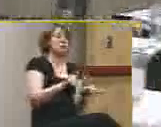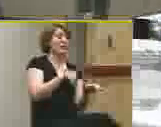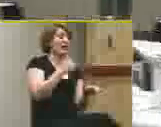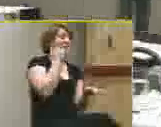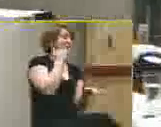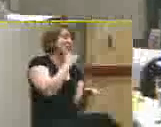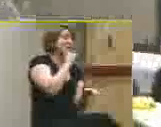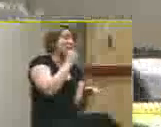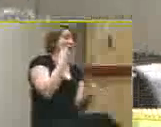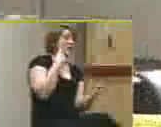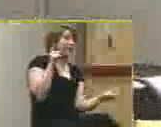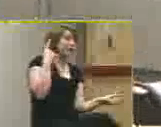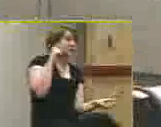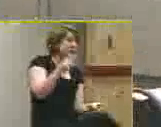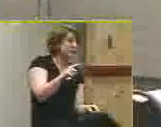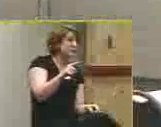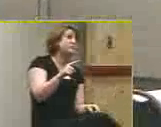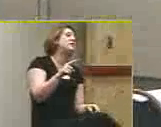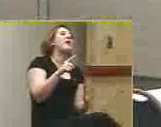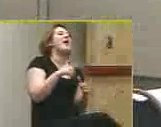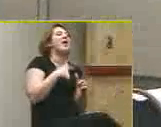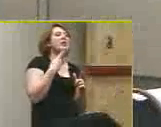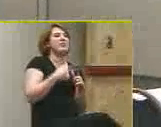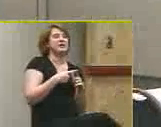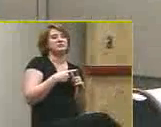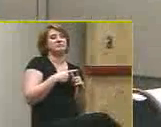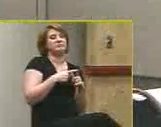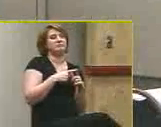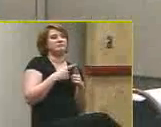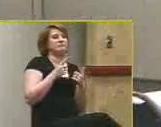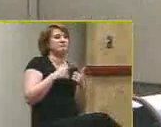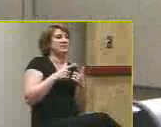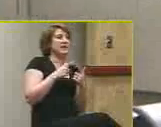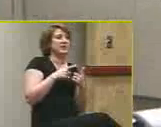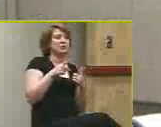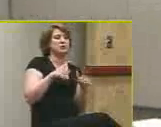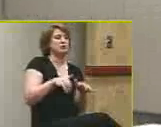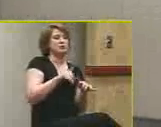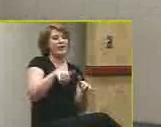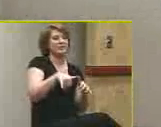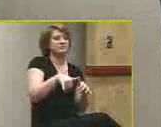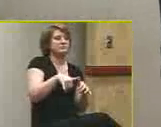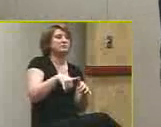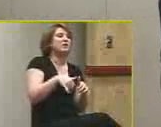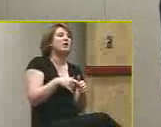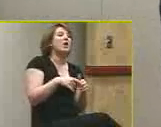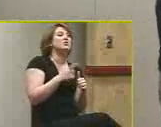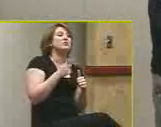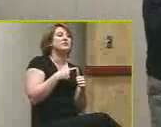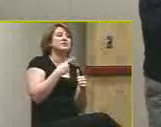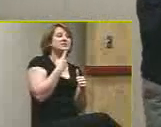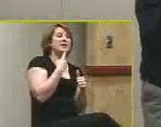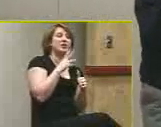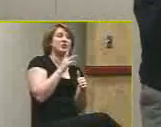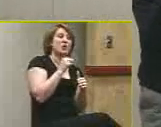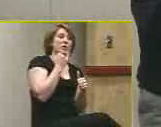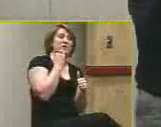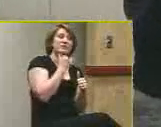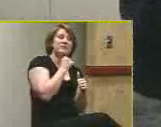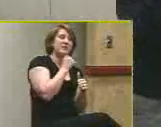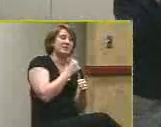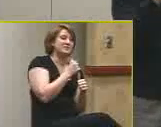doesn't work for you, then here's what you would do second. So it's first, say no. If that doesn't seem to be